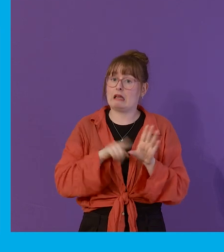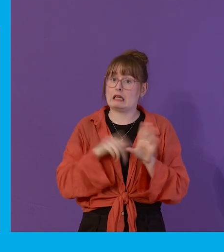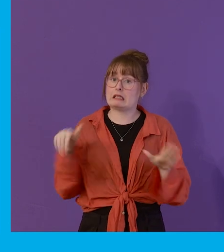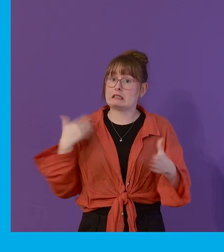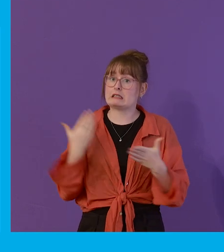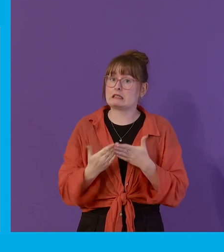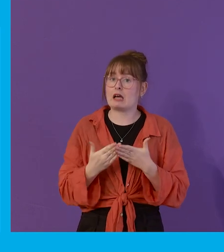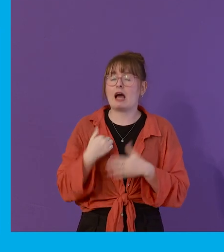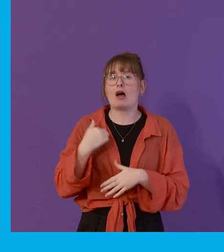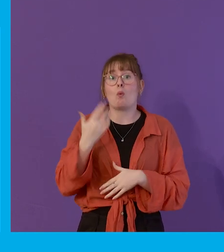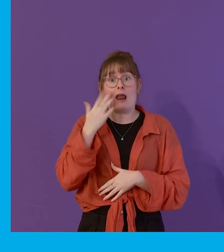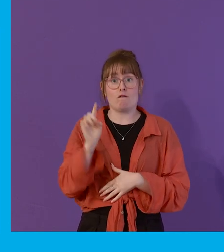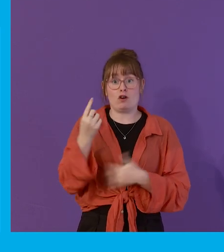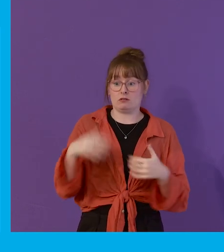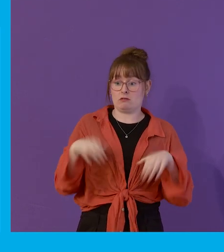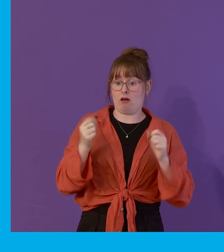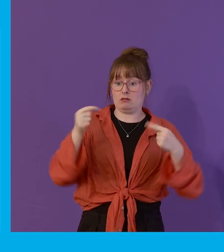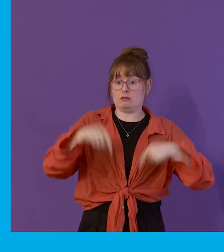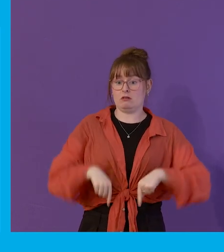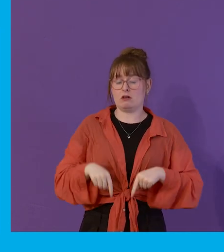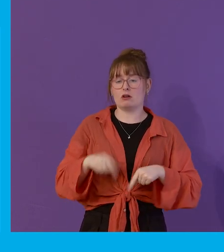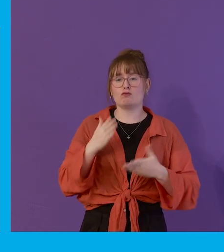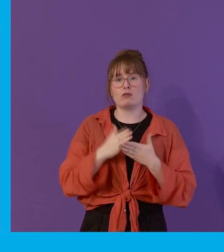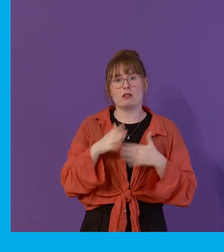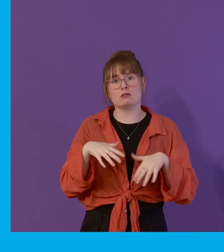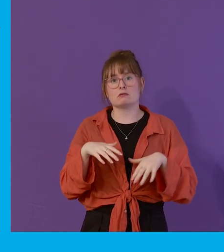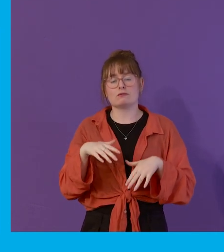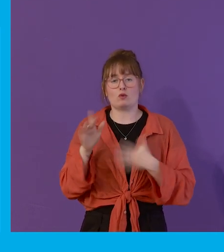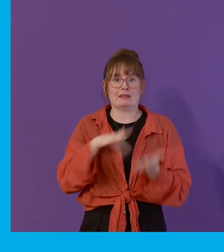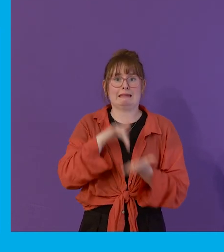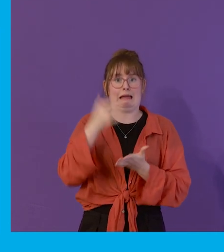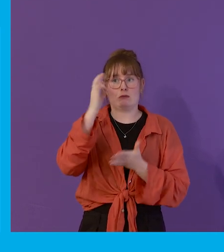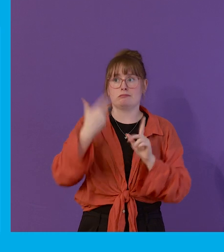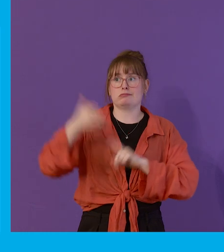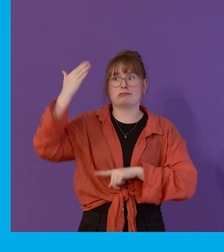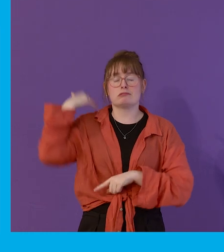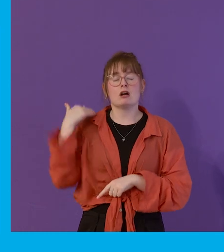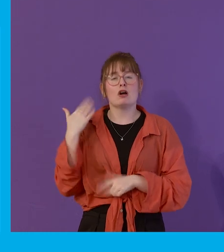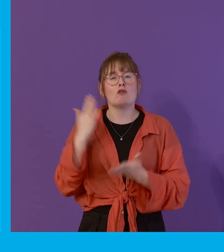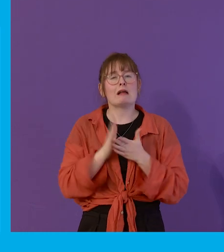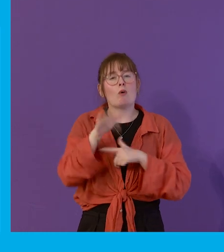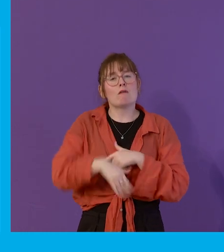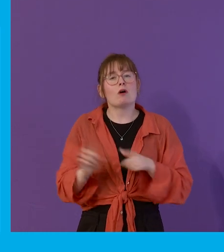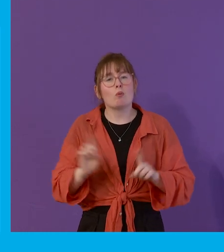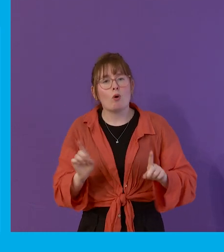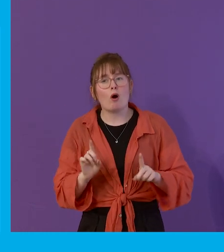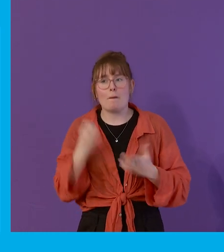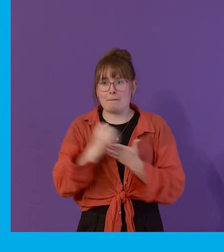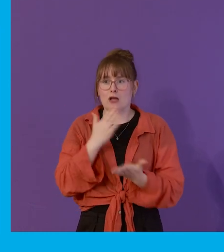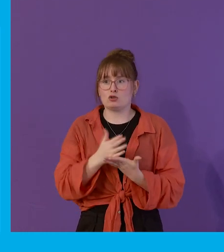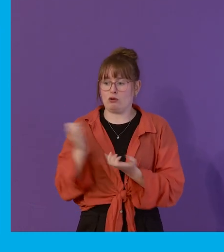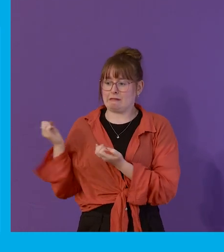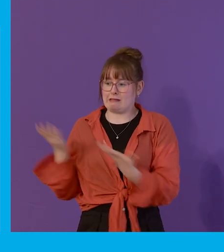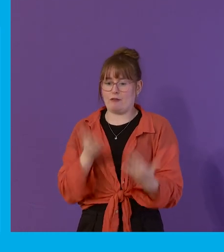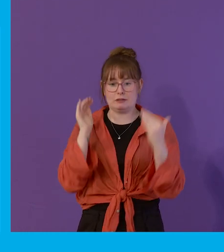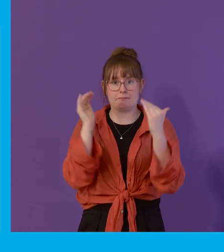think certainly when I started at Salford City Council a long time ago, it was very much about providing services, you know,